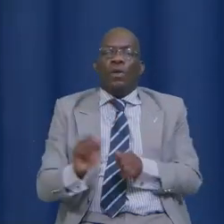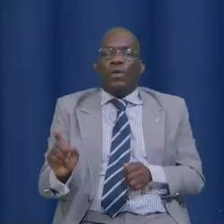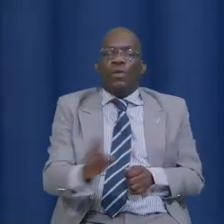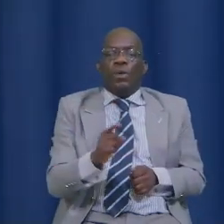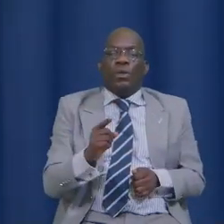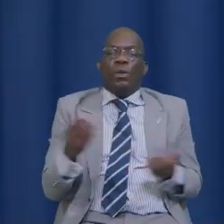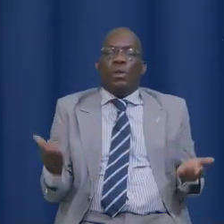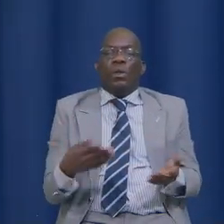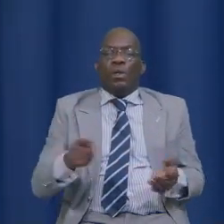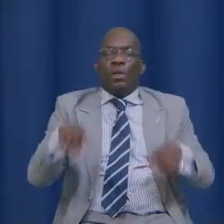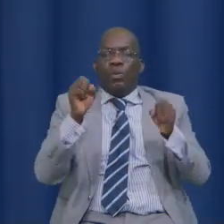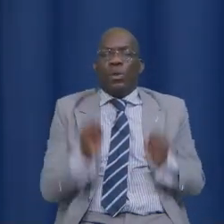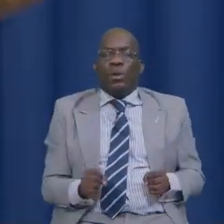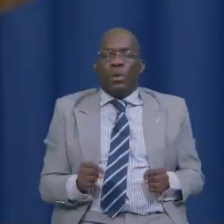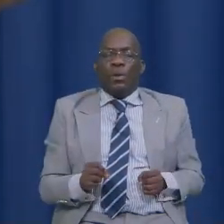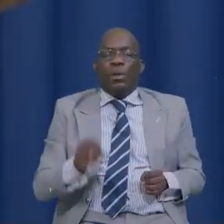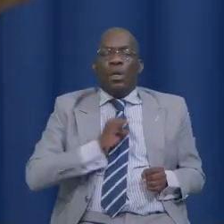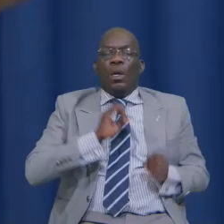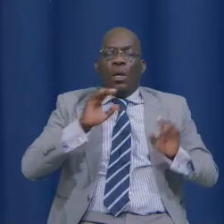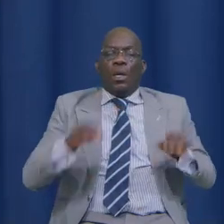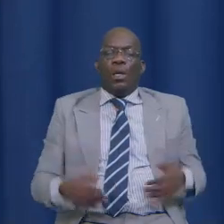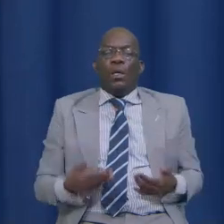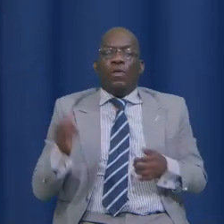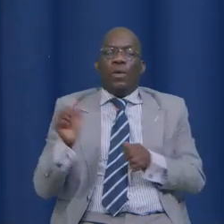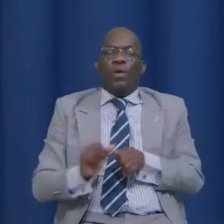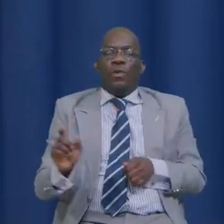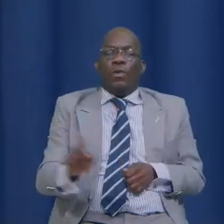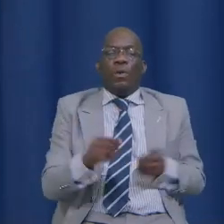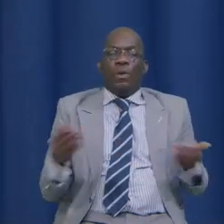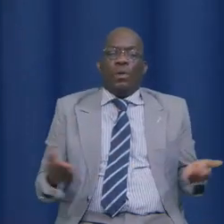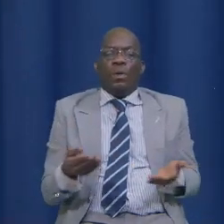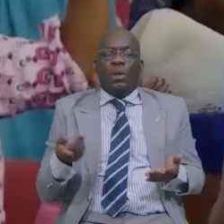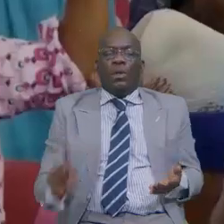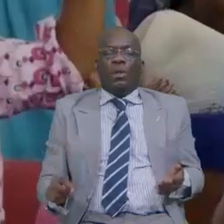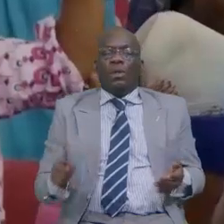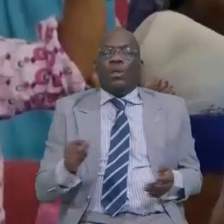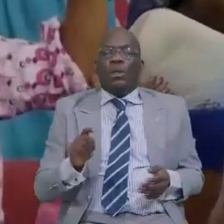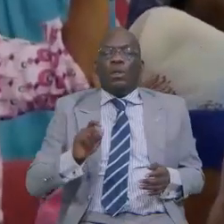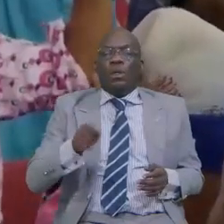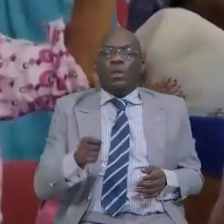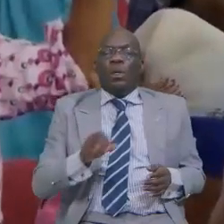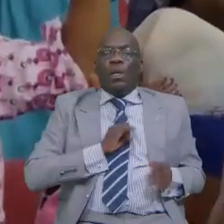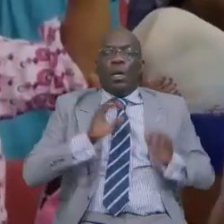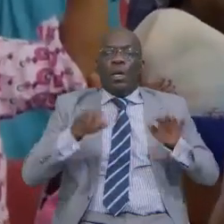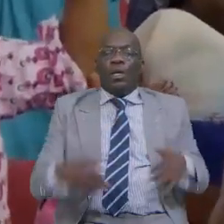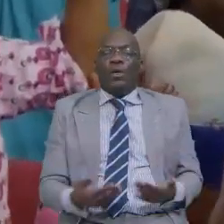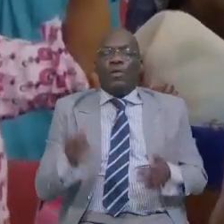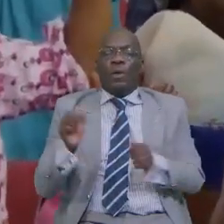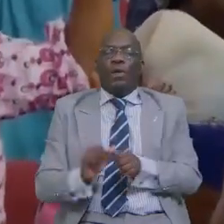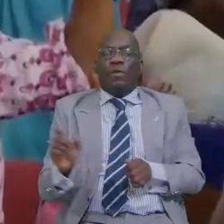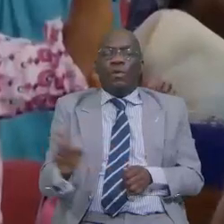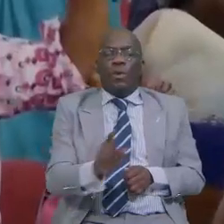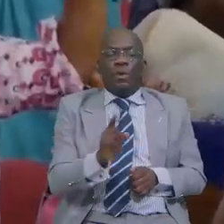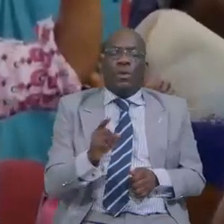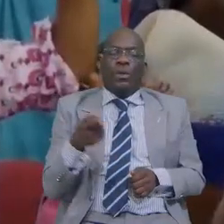power. I give everyone here the key. I give everyone